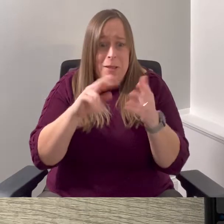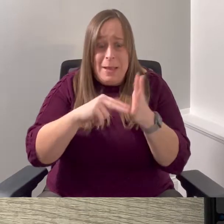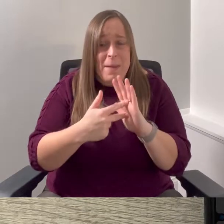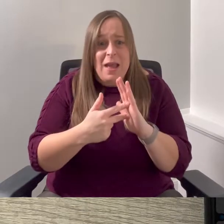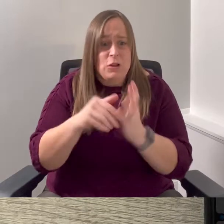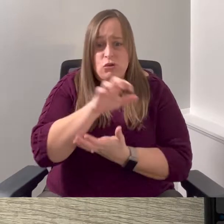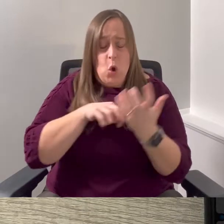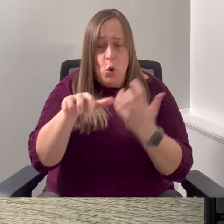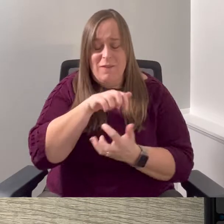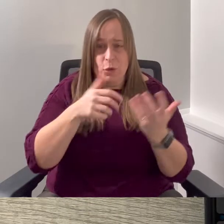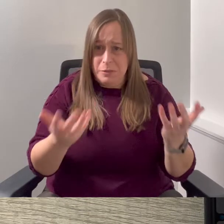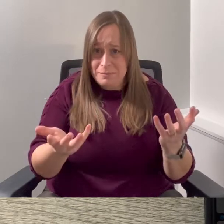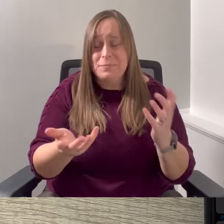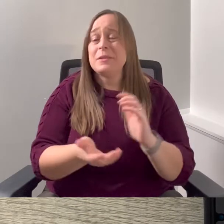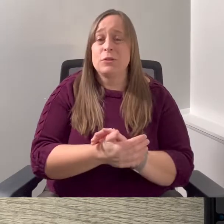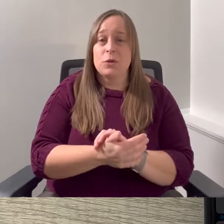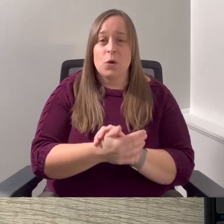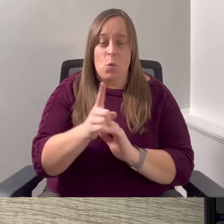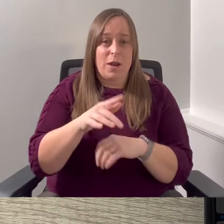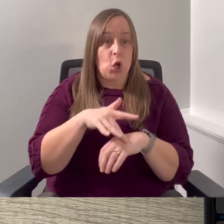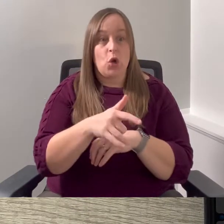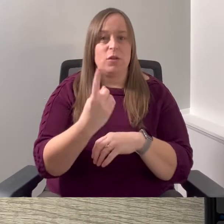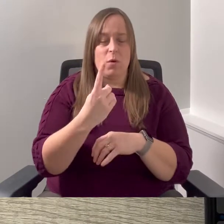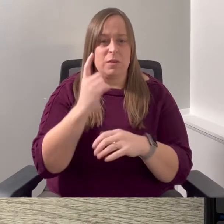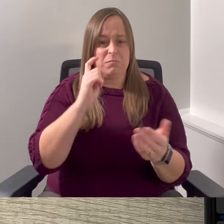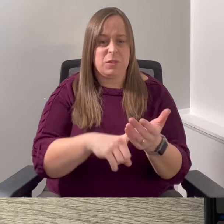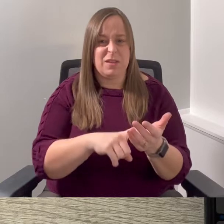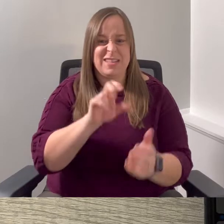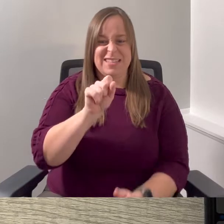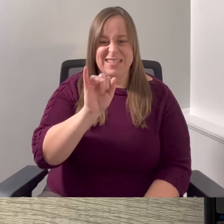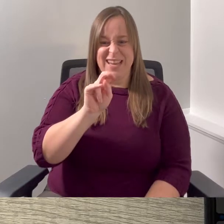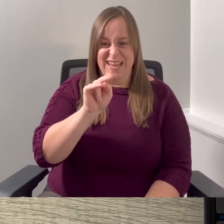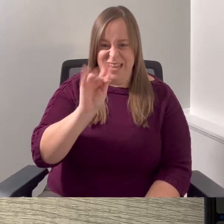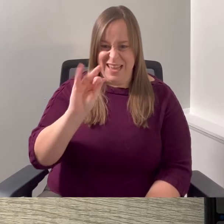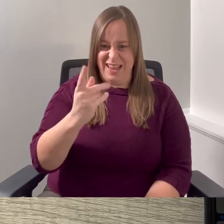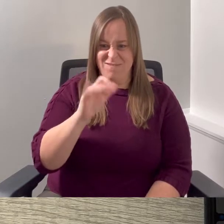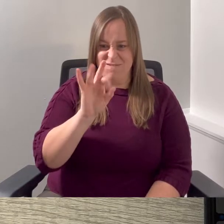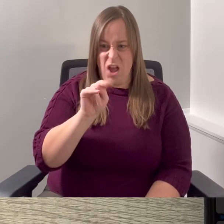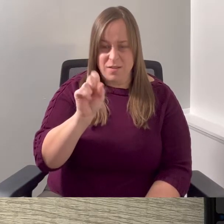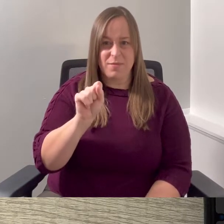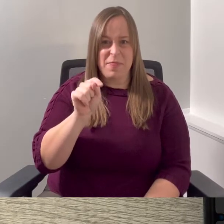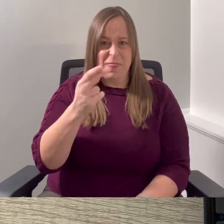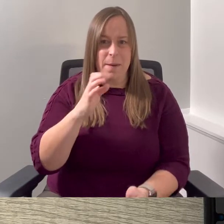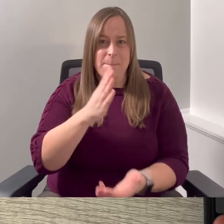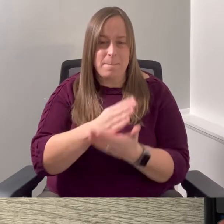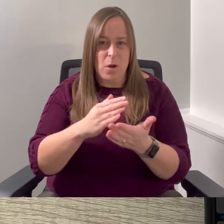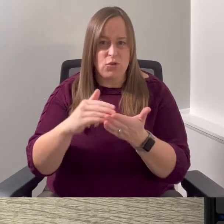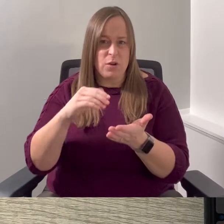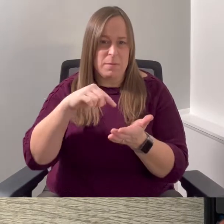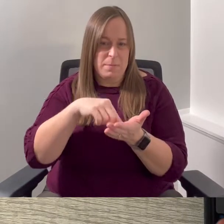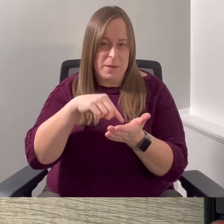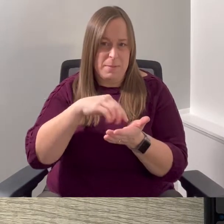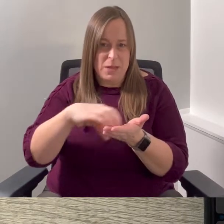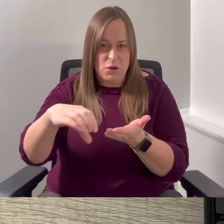about. And I just remember being so confused. And one of the earliest ones was sinking funds. I saw it on the